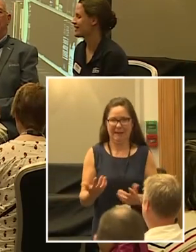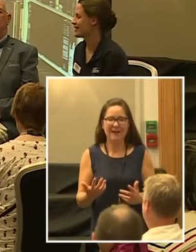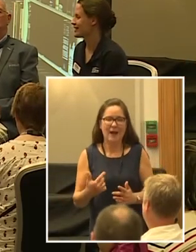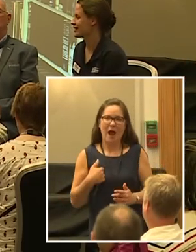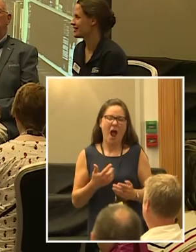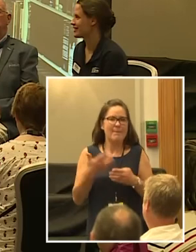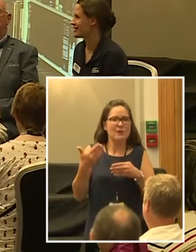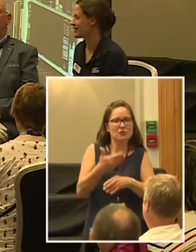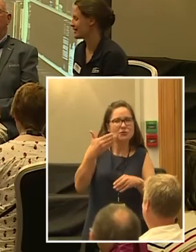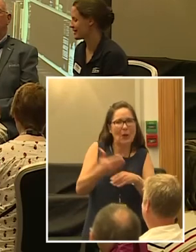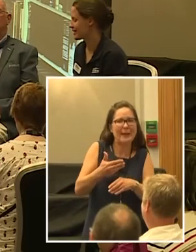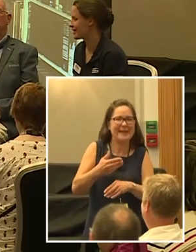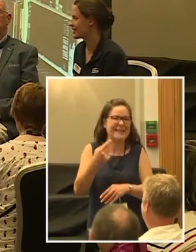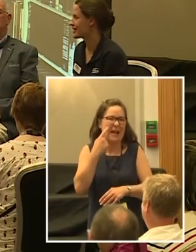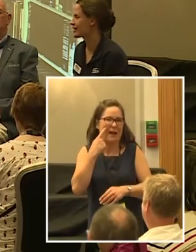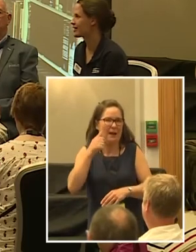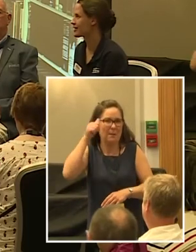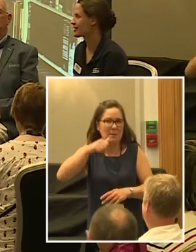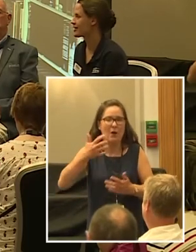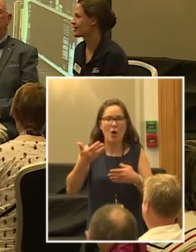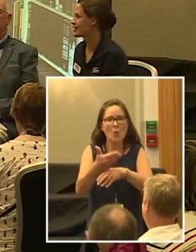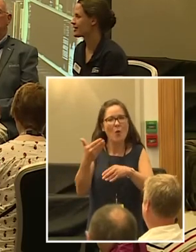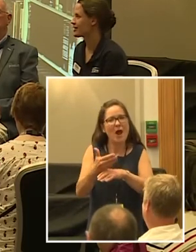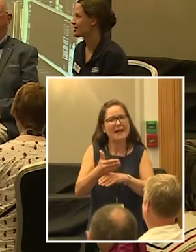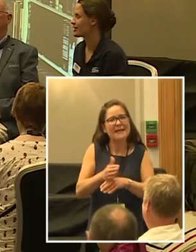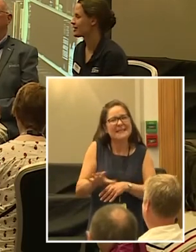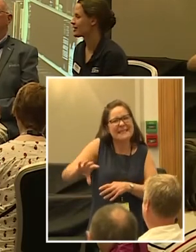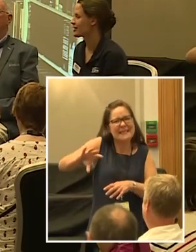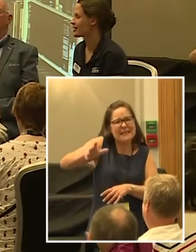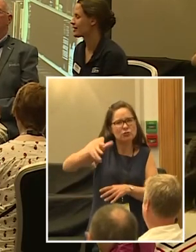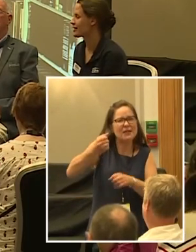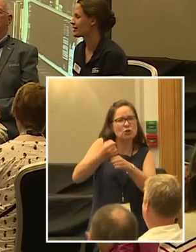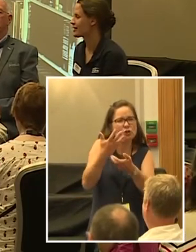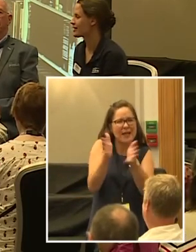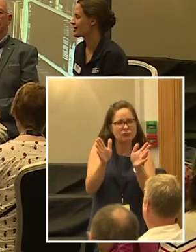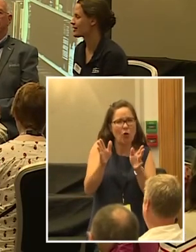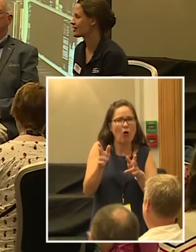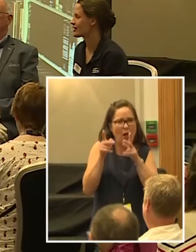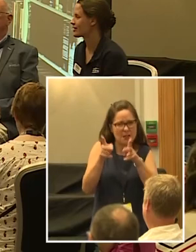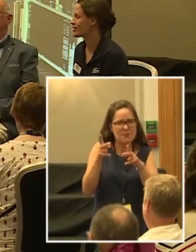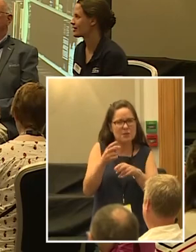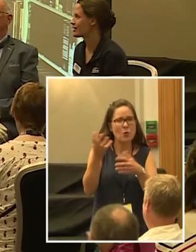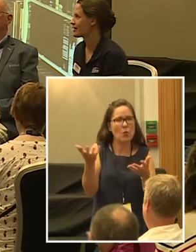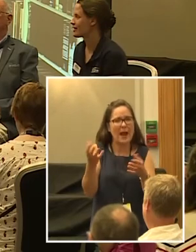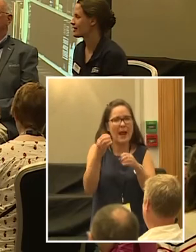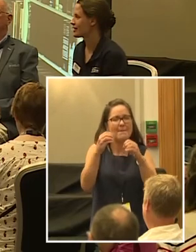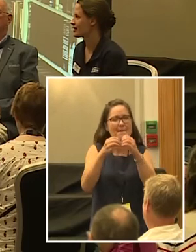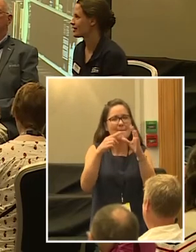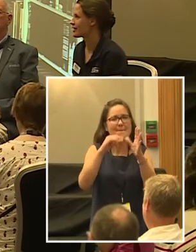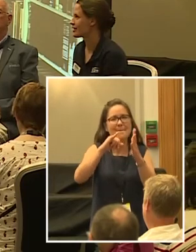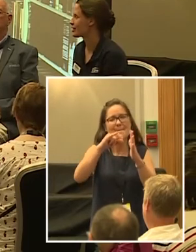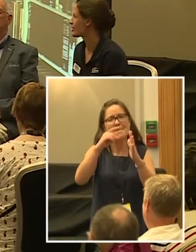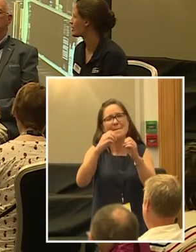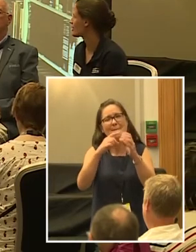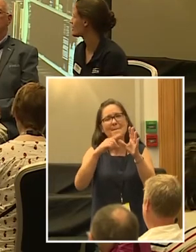jobbing ophthalmologist, worked in a district general hospital in Basingstoke for the past 40 years, and I retired